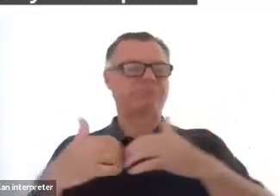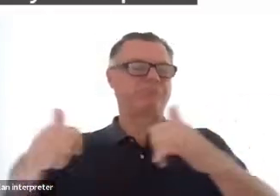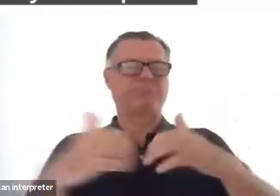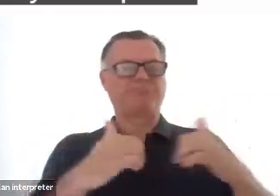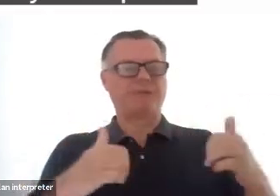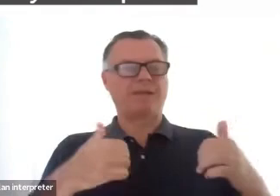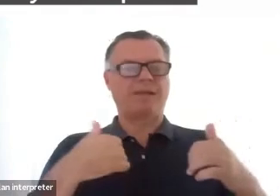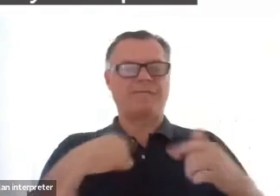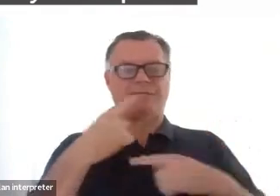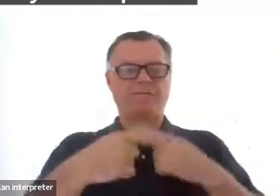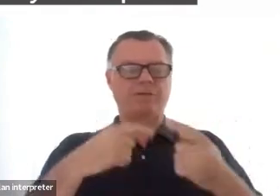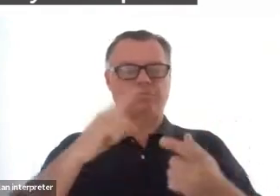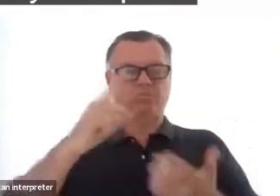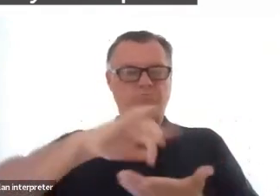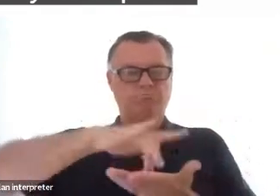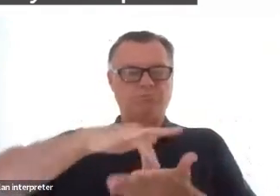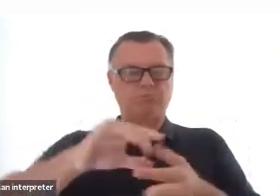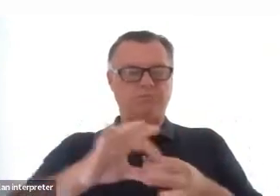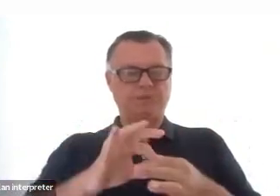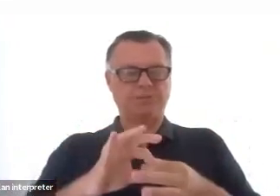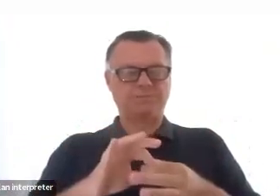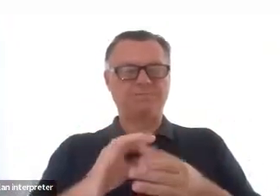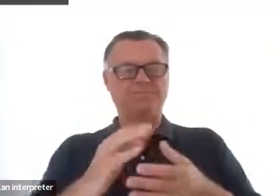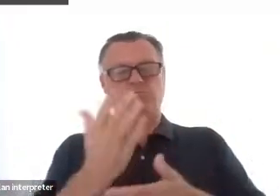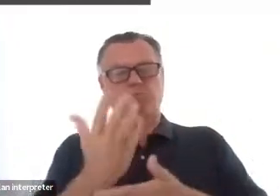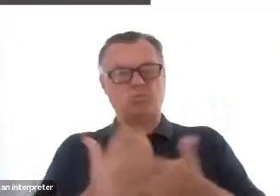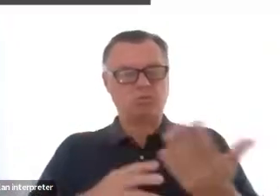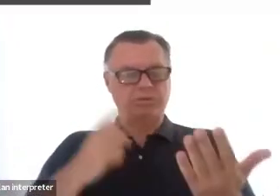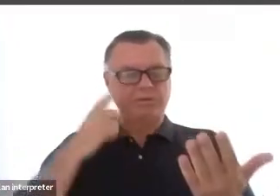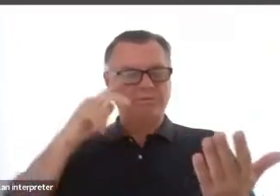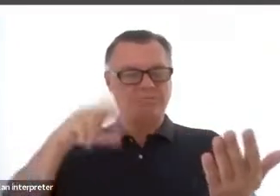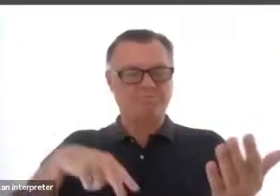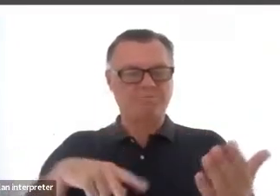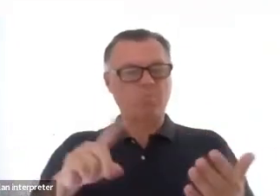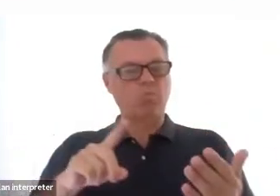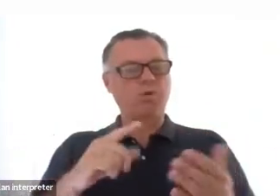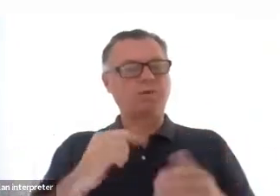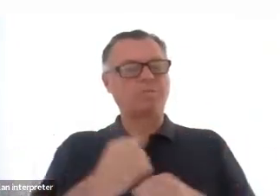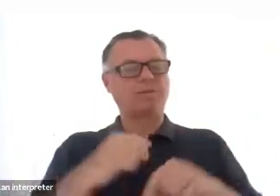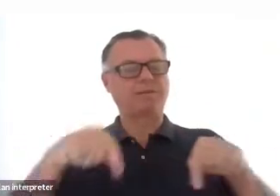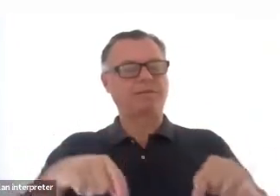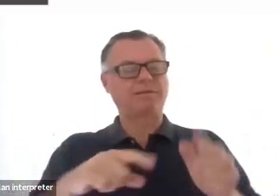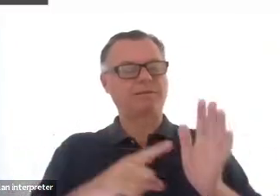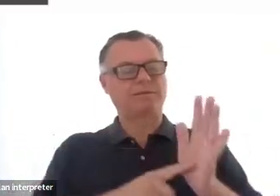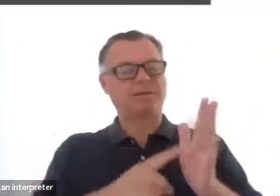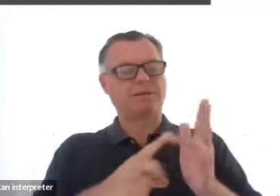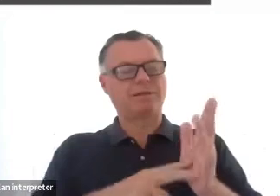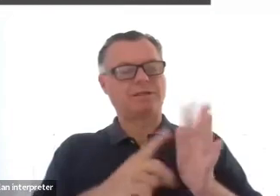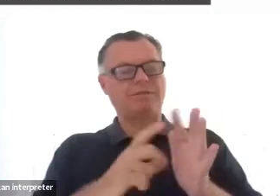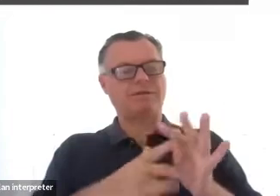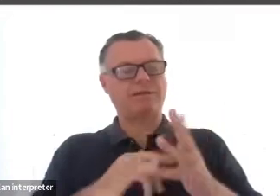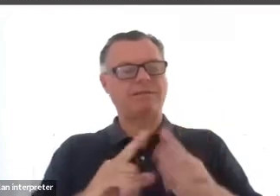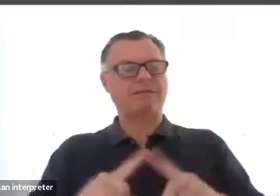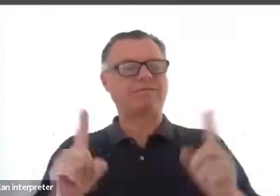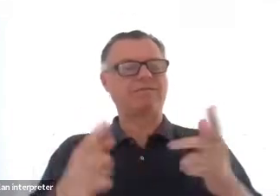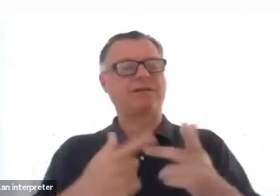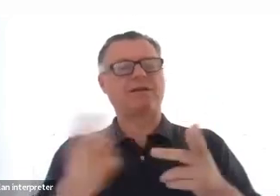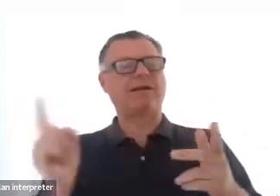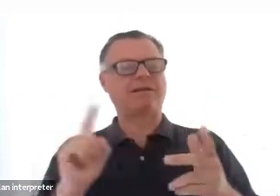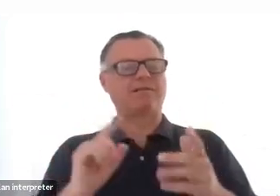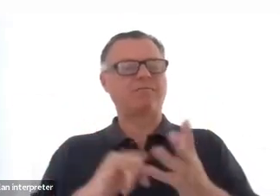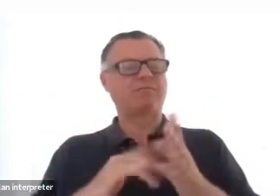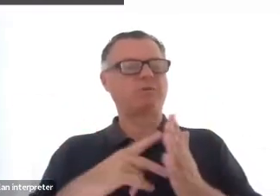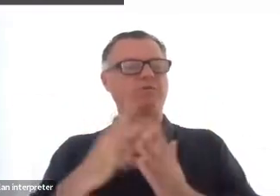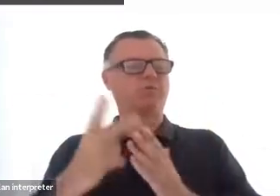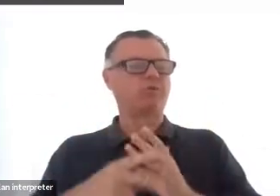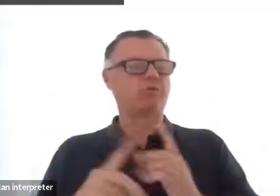to report. So what makes Love NDS different is its focus on the real workflows of NDS